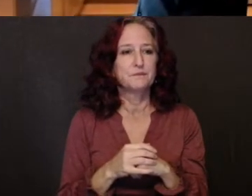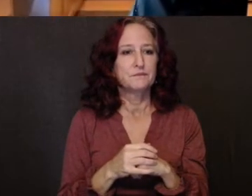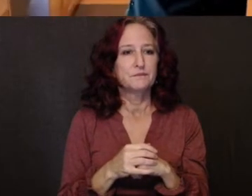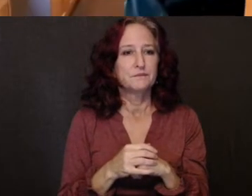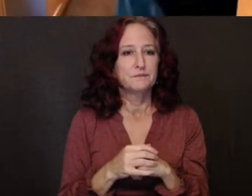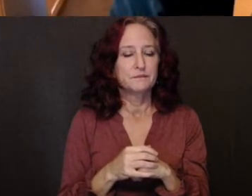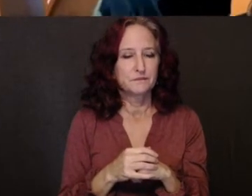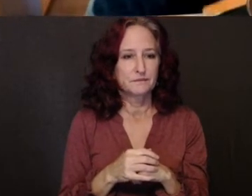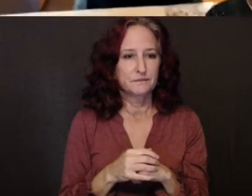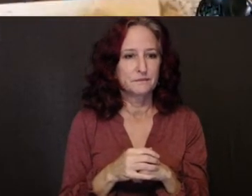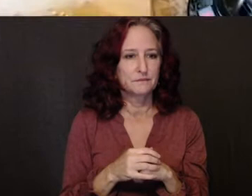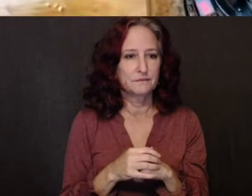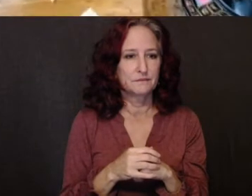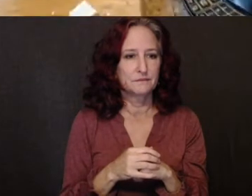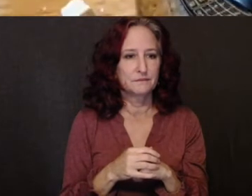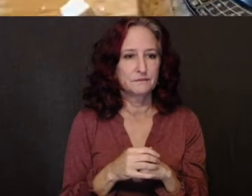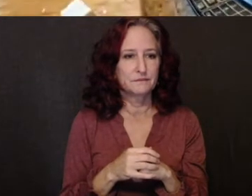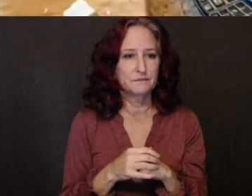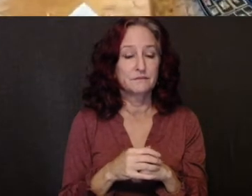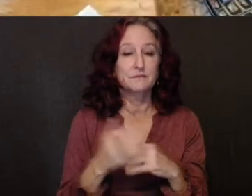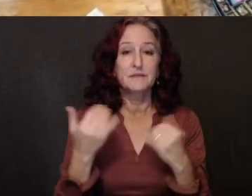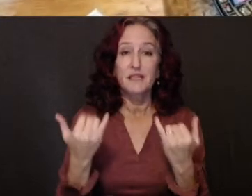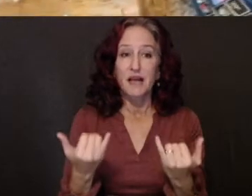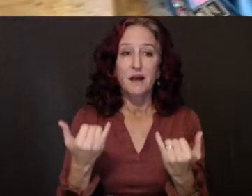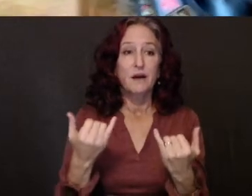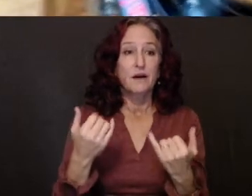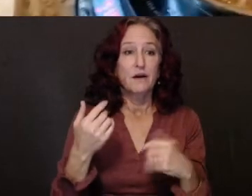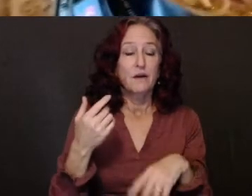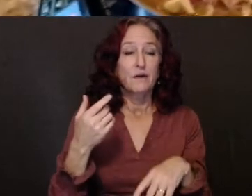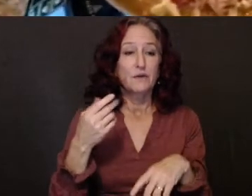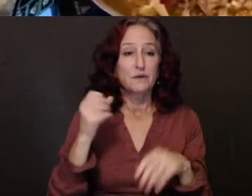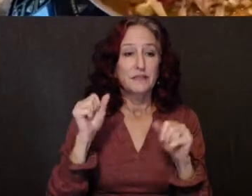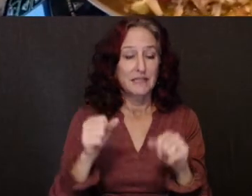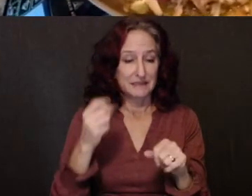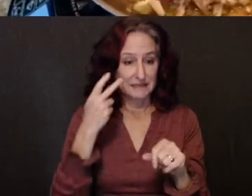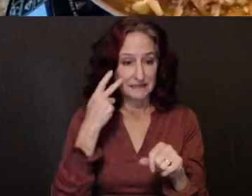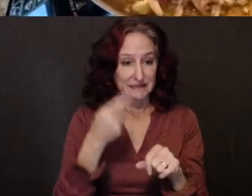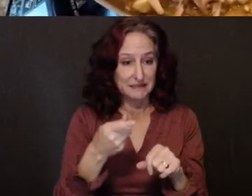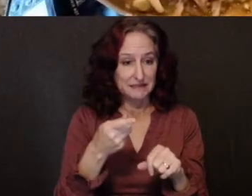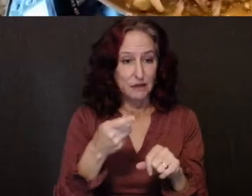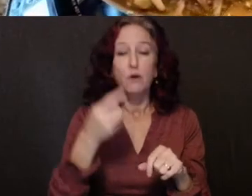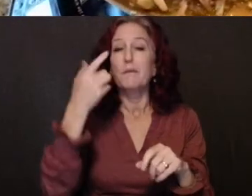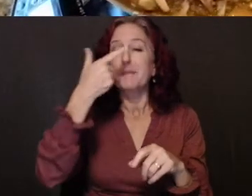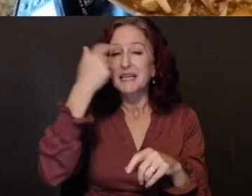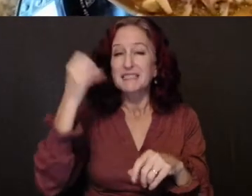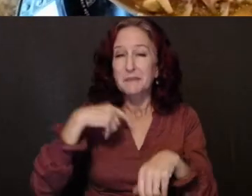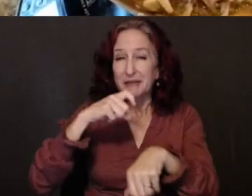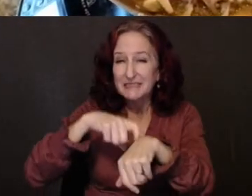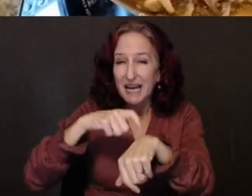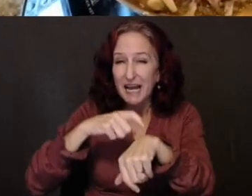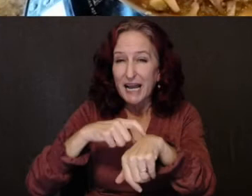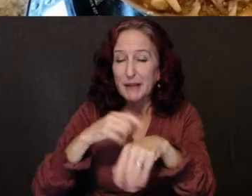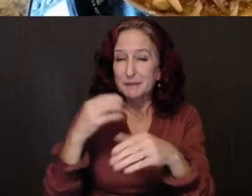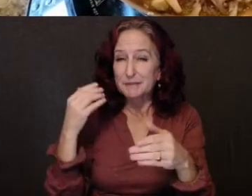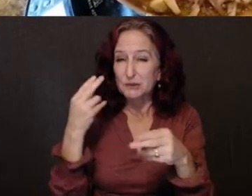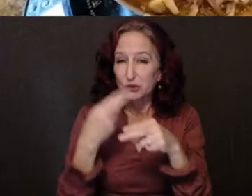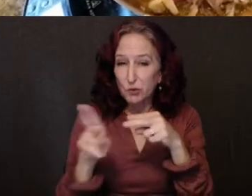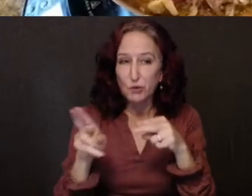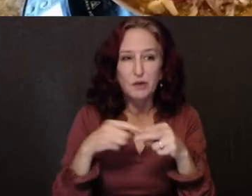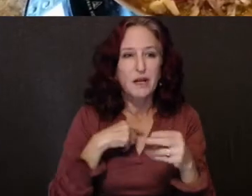pretty tasty to do it that way. Let me show you something while this is starting to heat up here. So